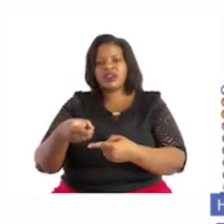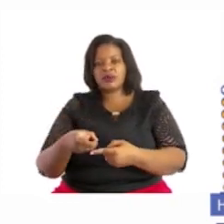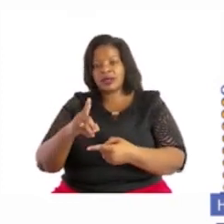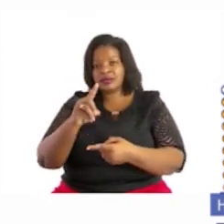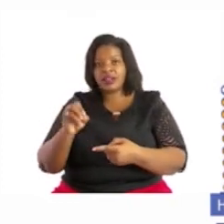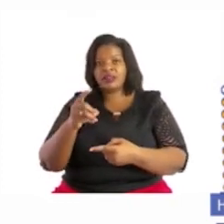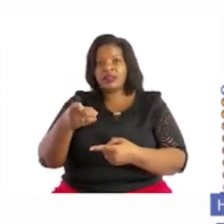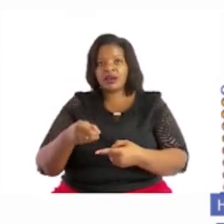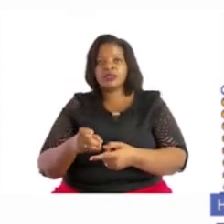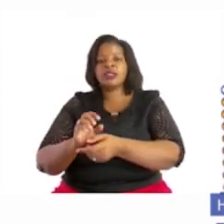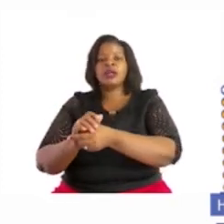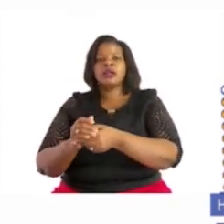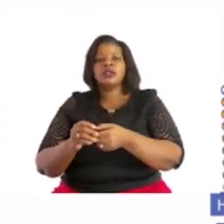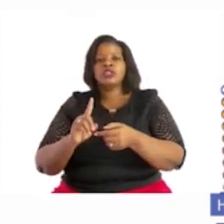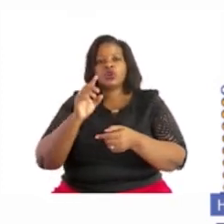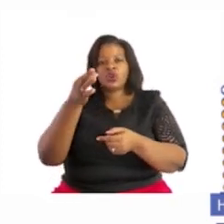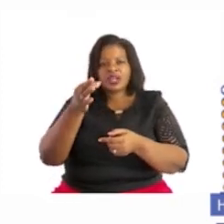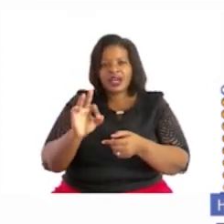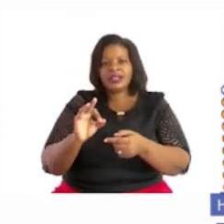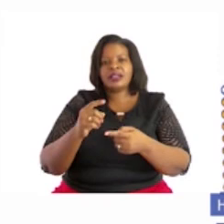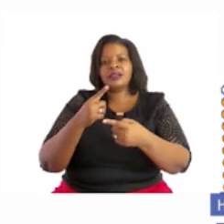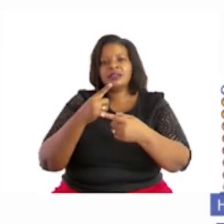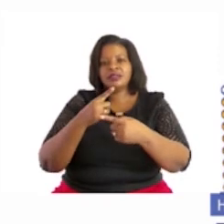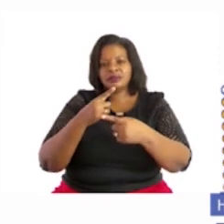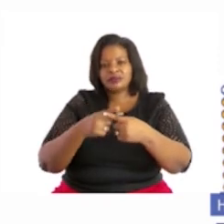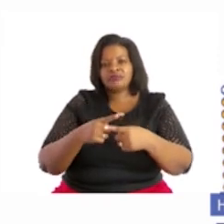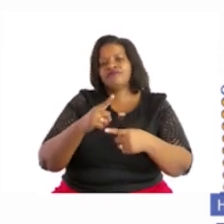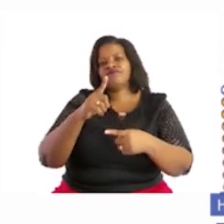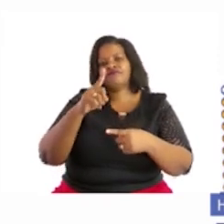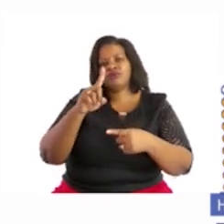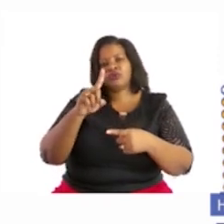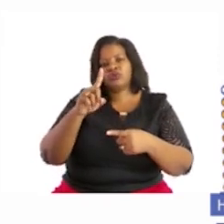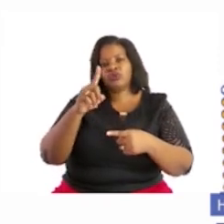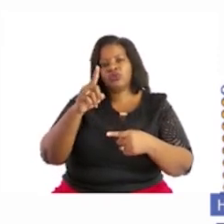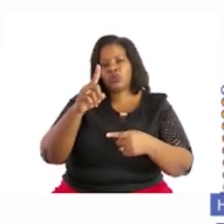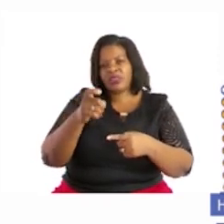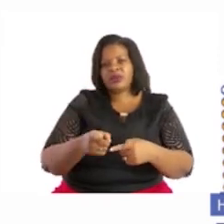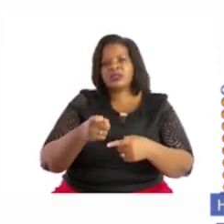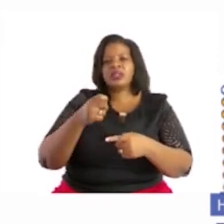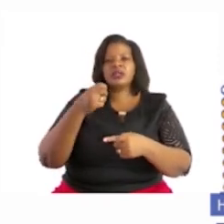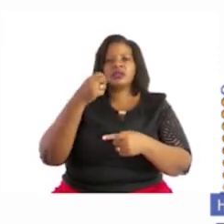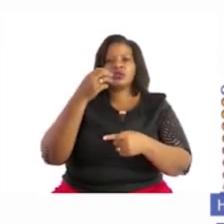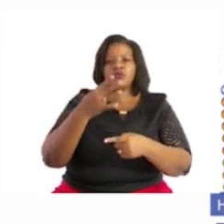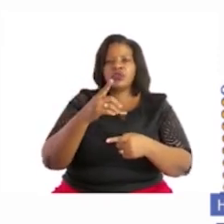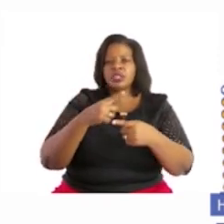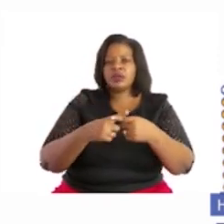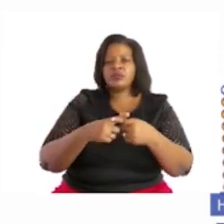times 100, 7 times 10, 2 times 1, giving